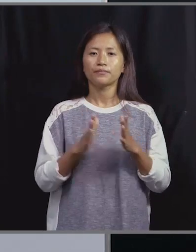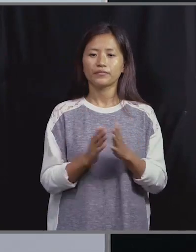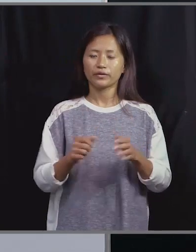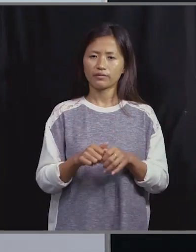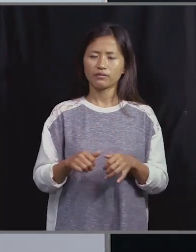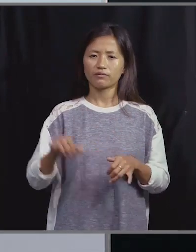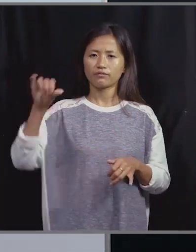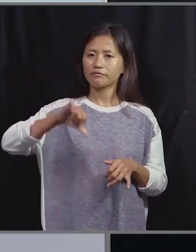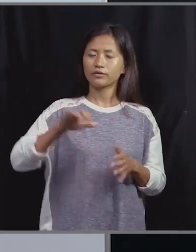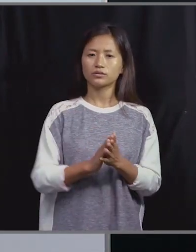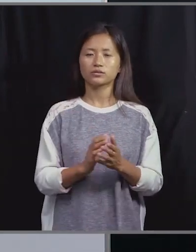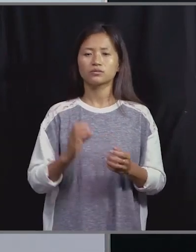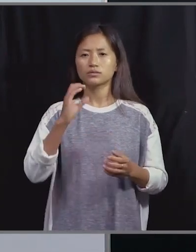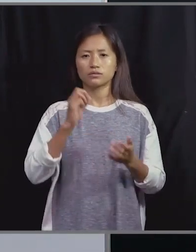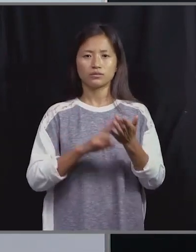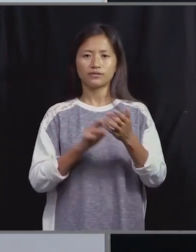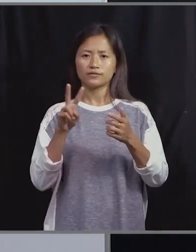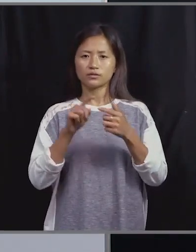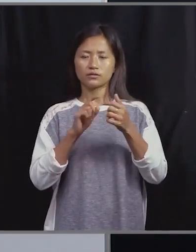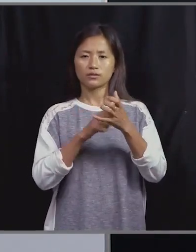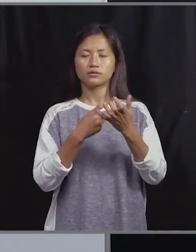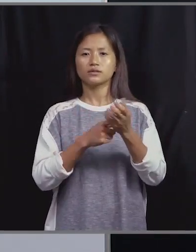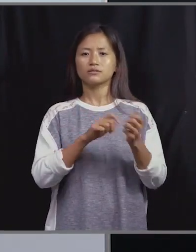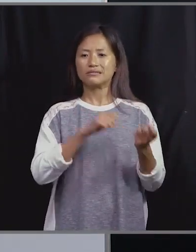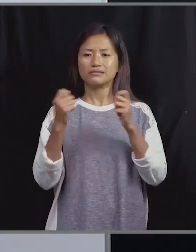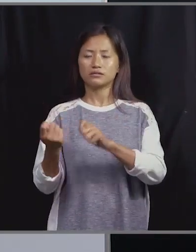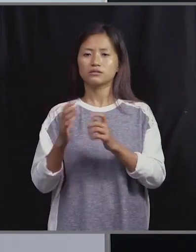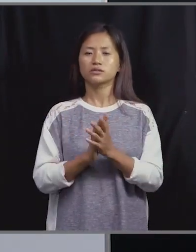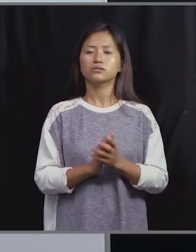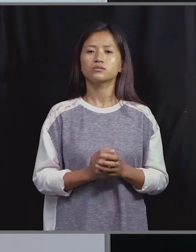failed to convert or they failed to turn